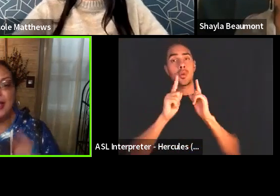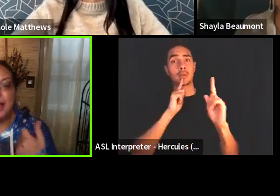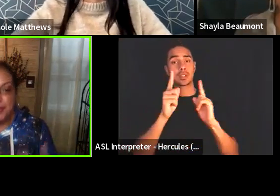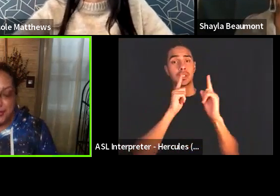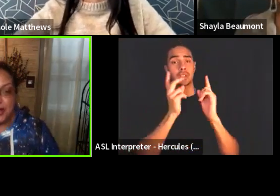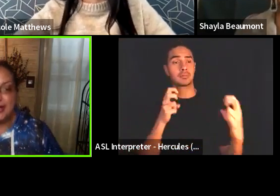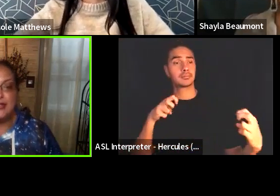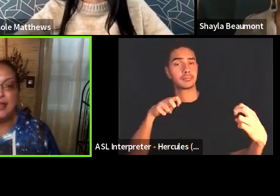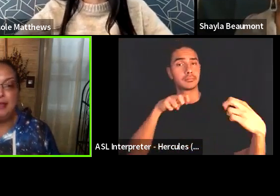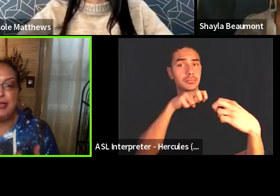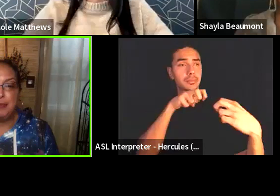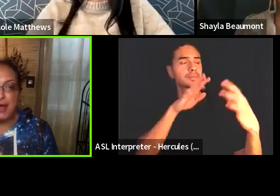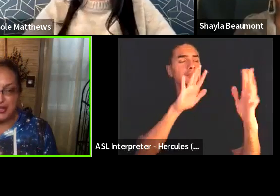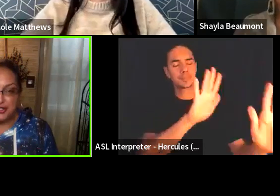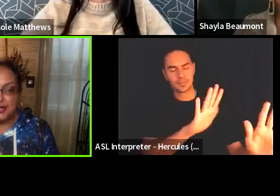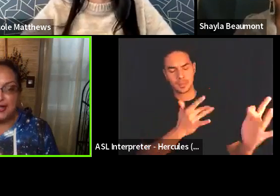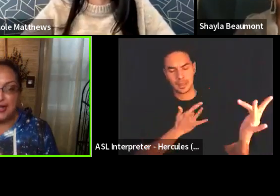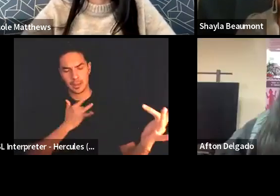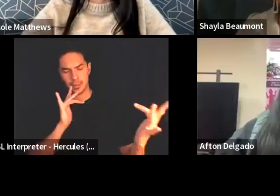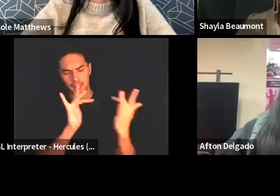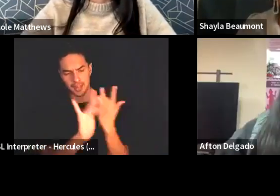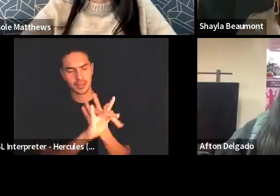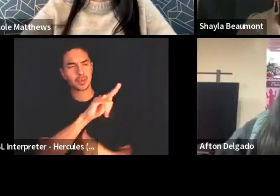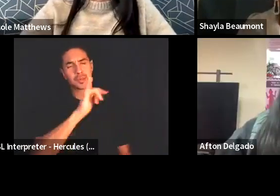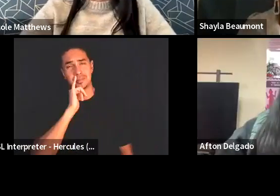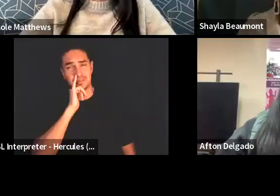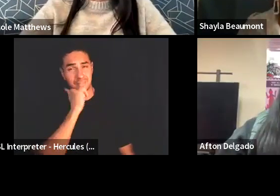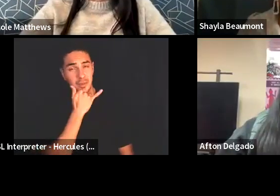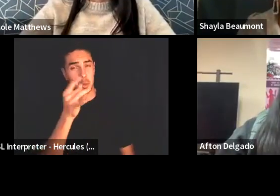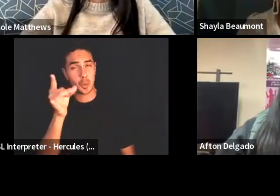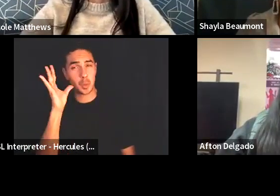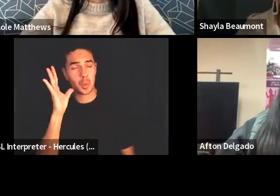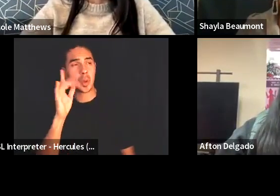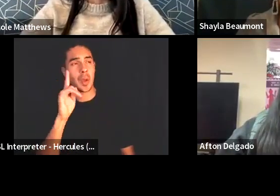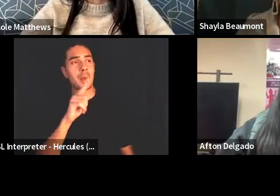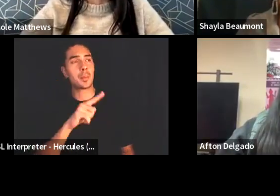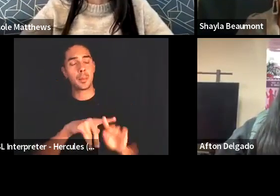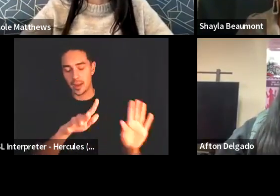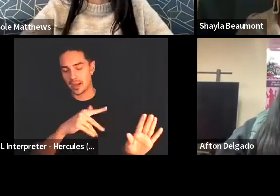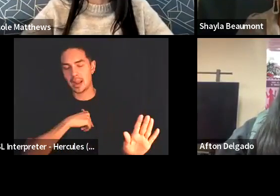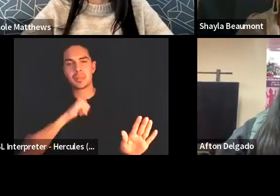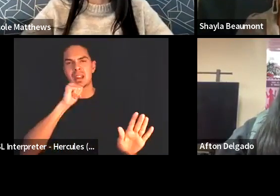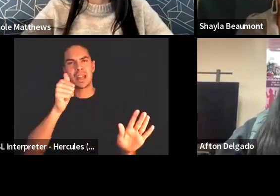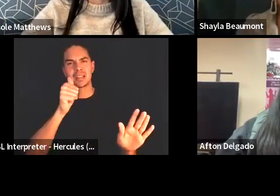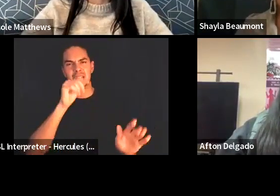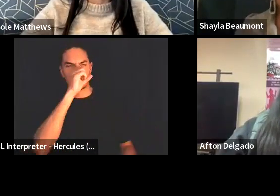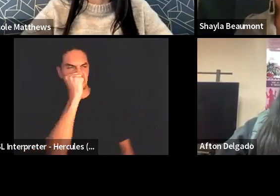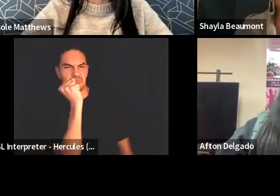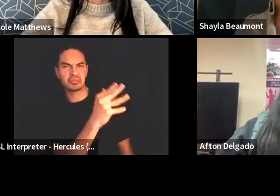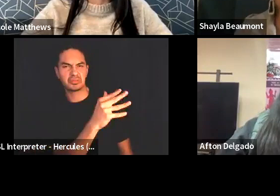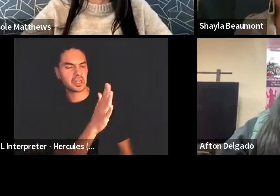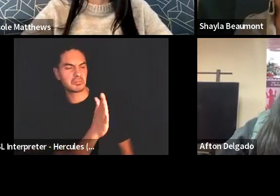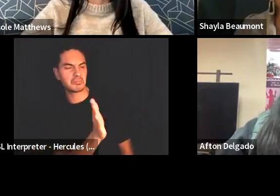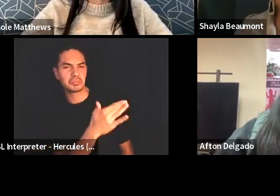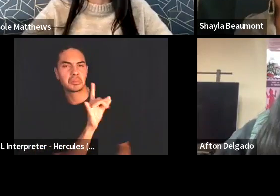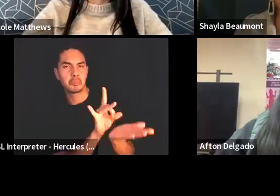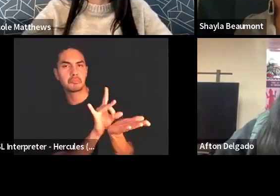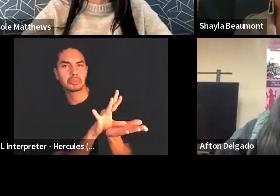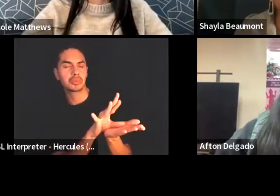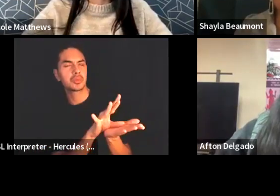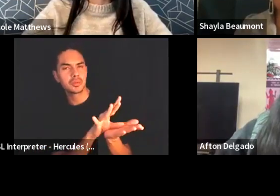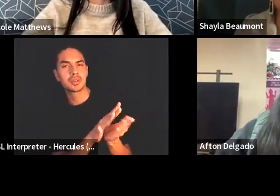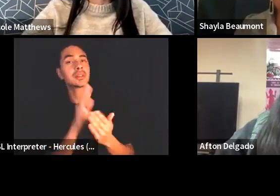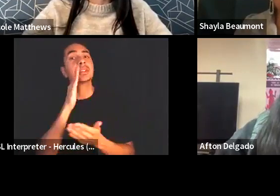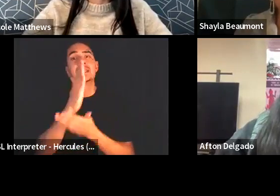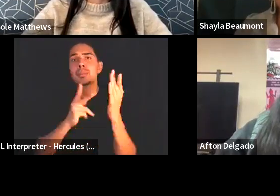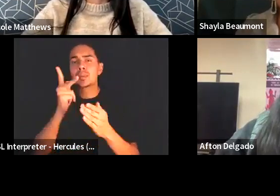right? And empathize and be compassionate and educate each other instead of just like getting them fired from their job, evicted from their